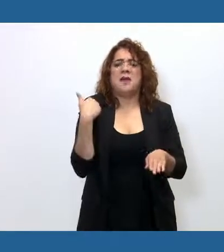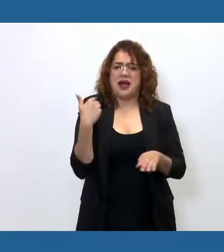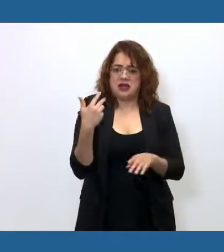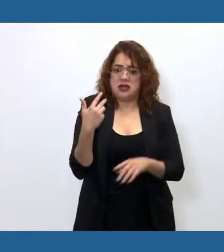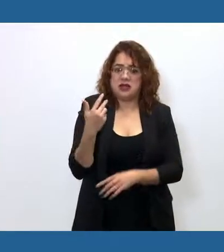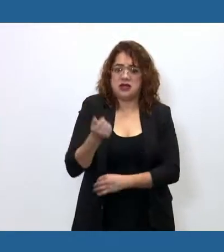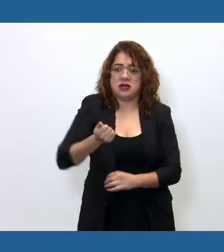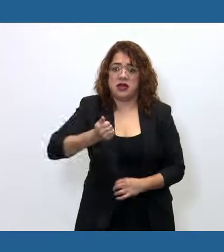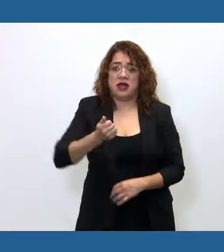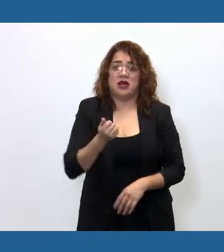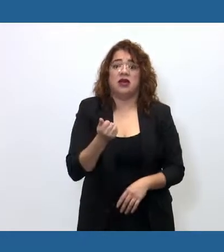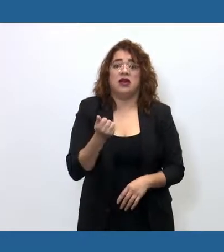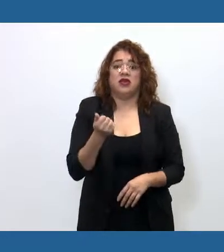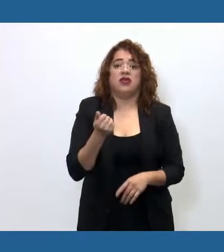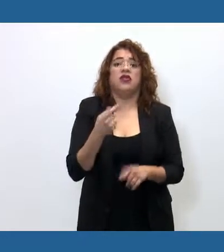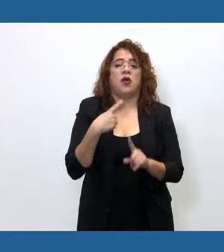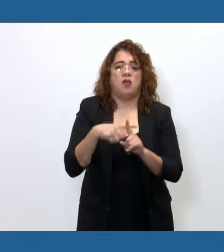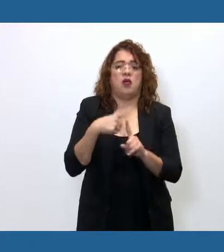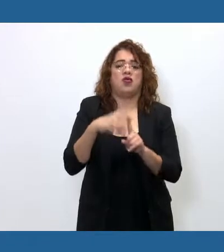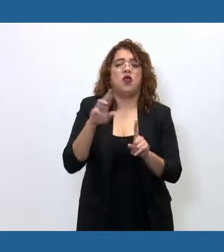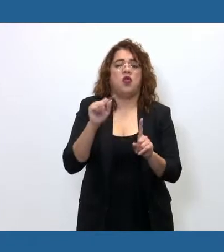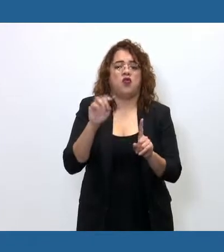of 7.8% to